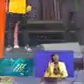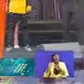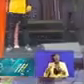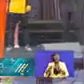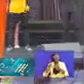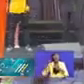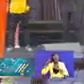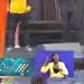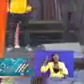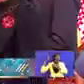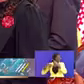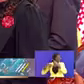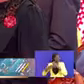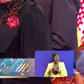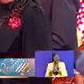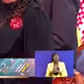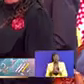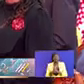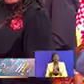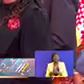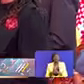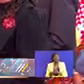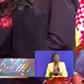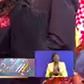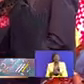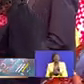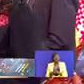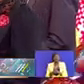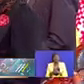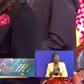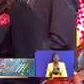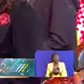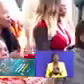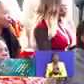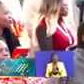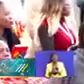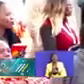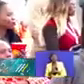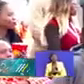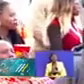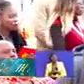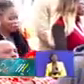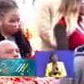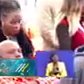of Victory let's declare that song in the